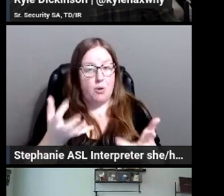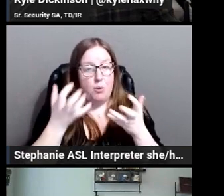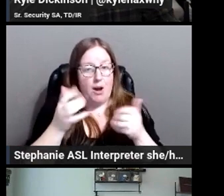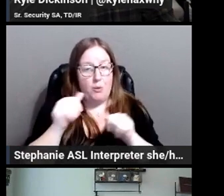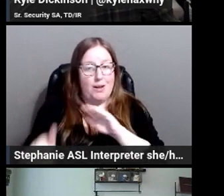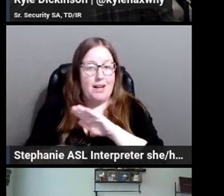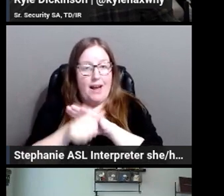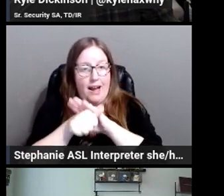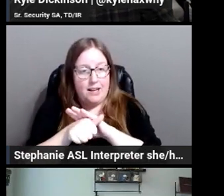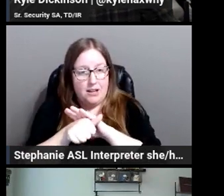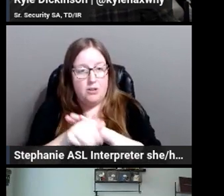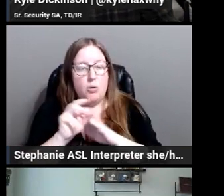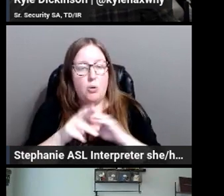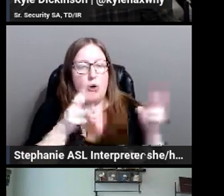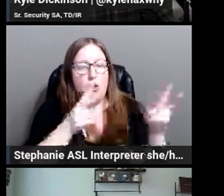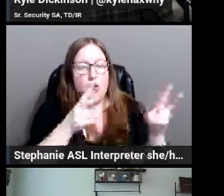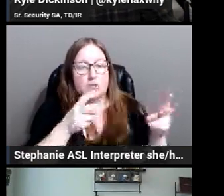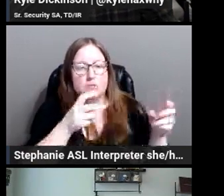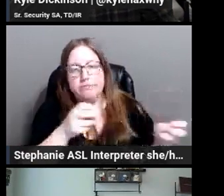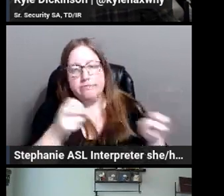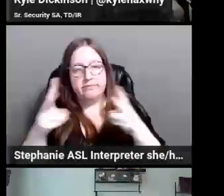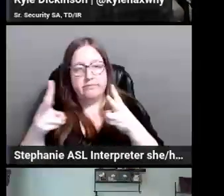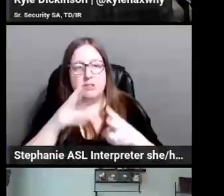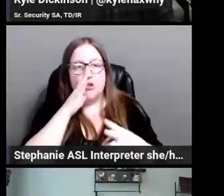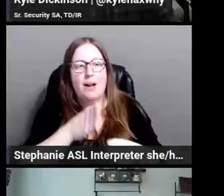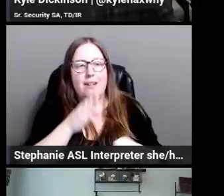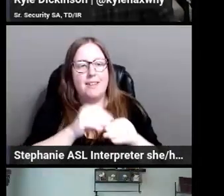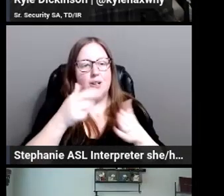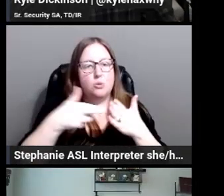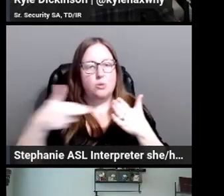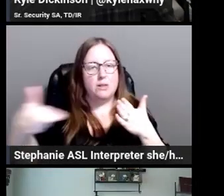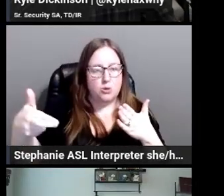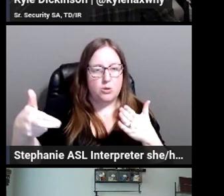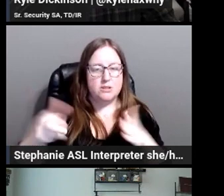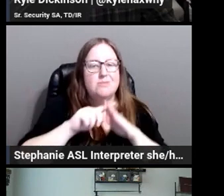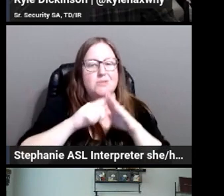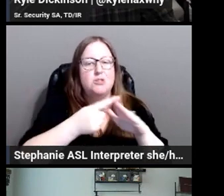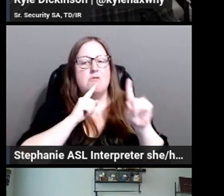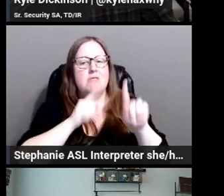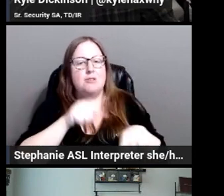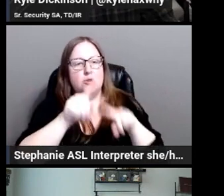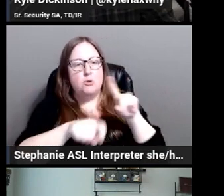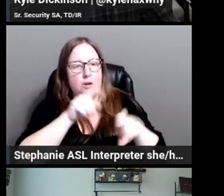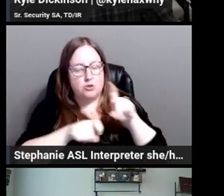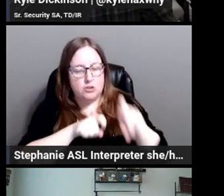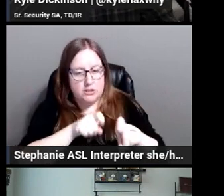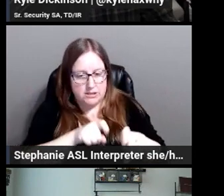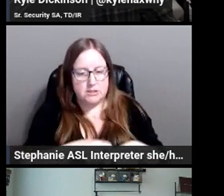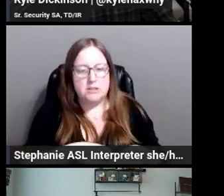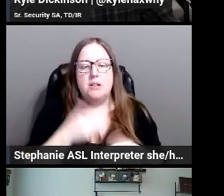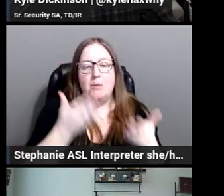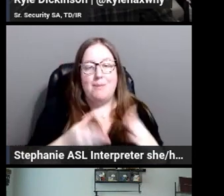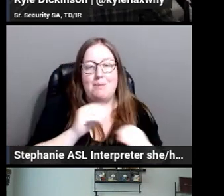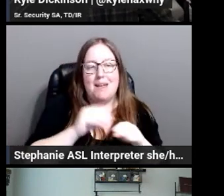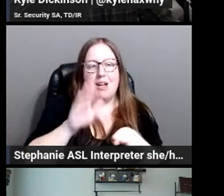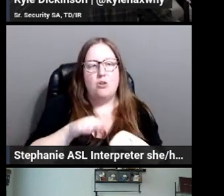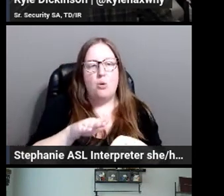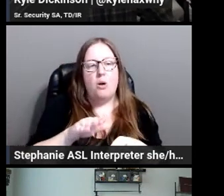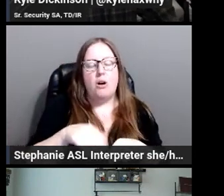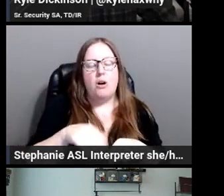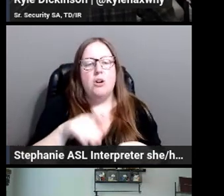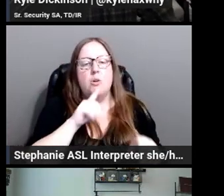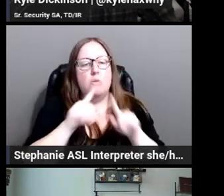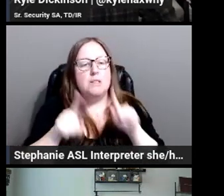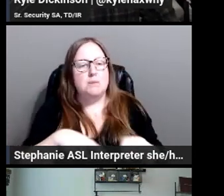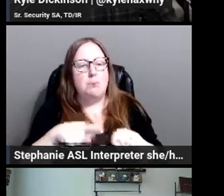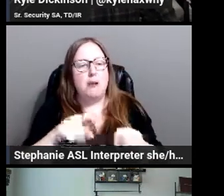here into those, directly into those resources and start answering those questions that might be in our incident response playbook.